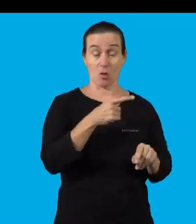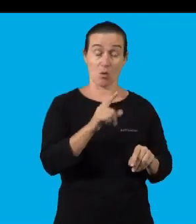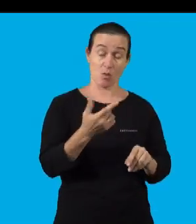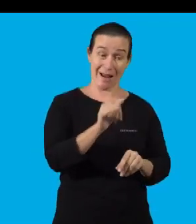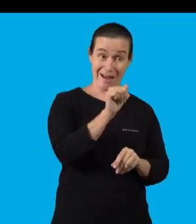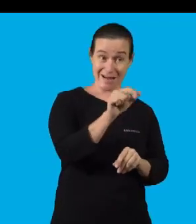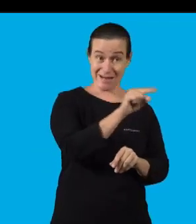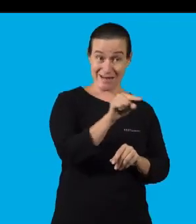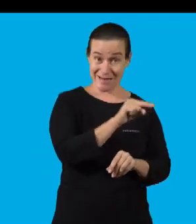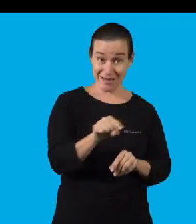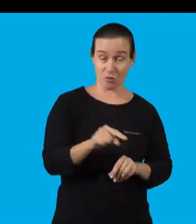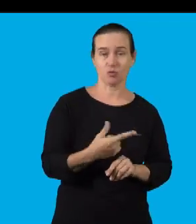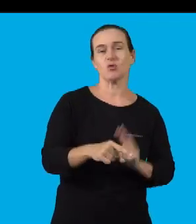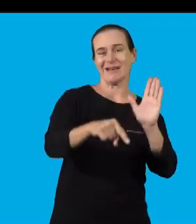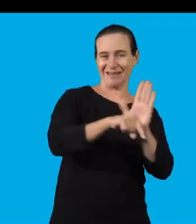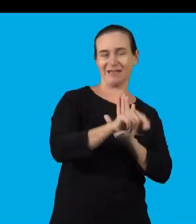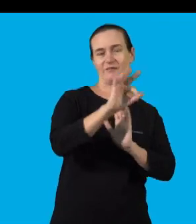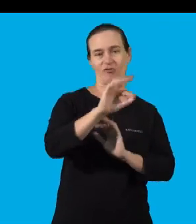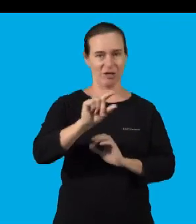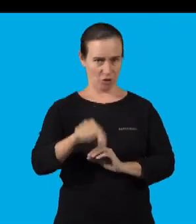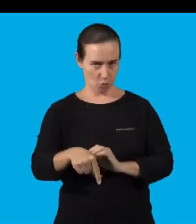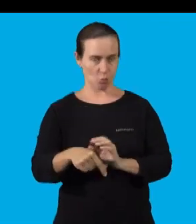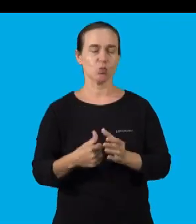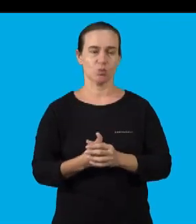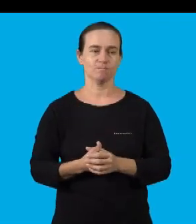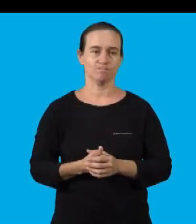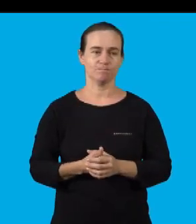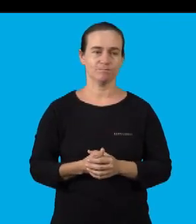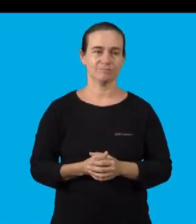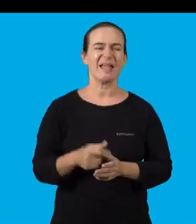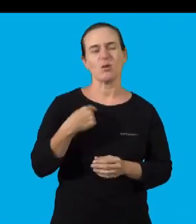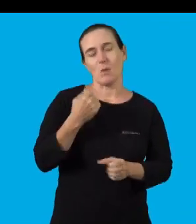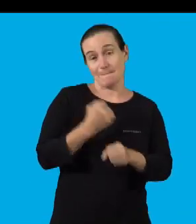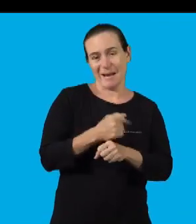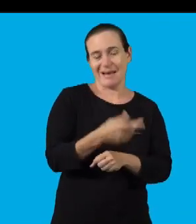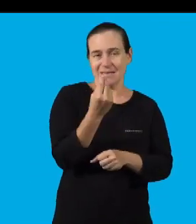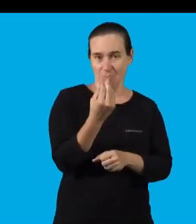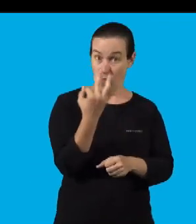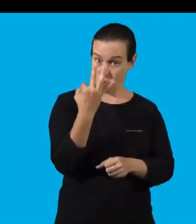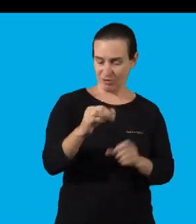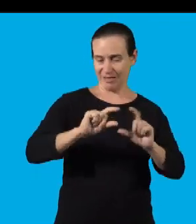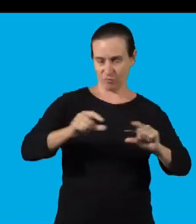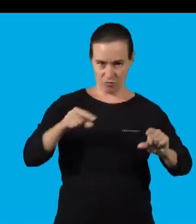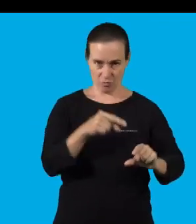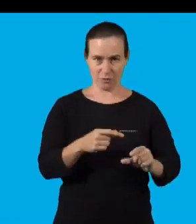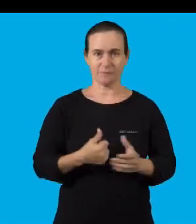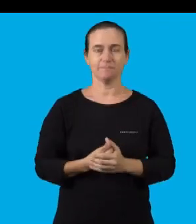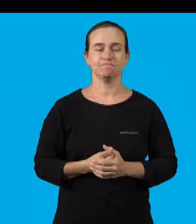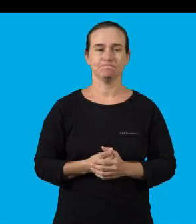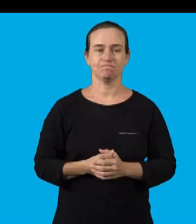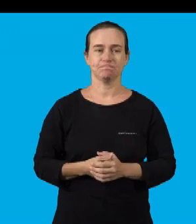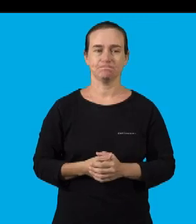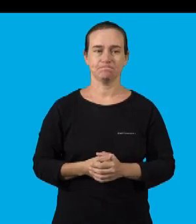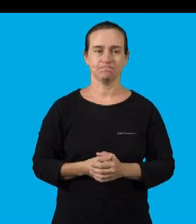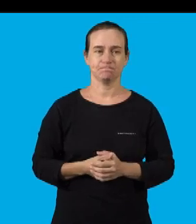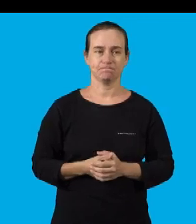have a is equals to a negative 3q, and that can be now our third